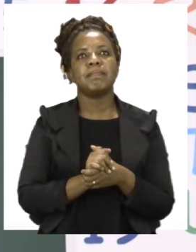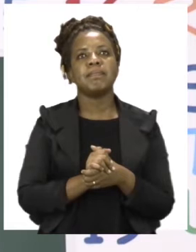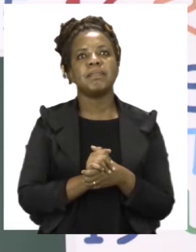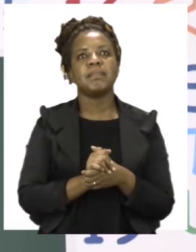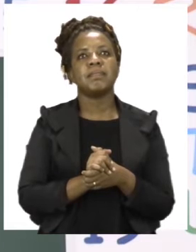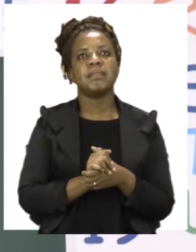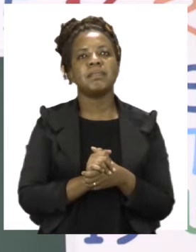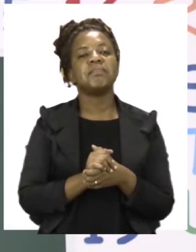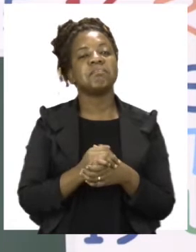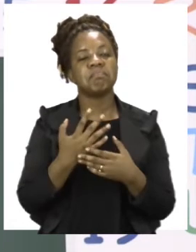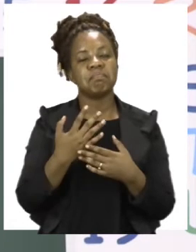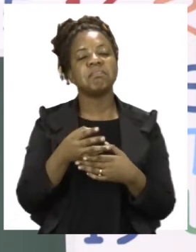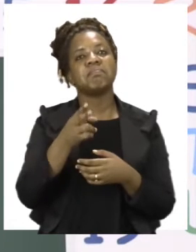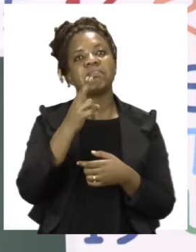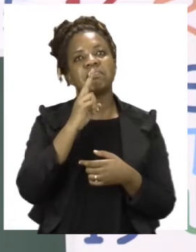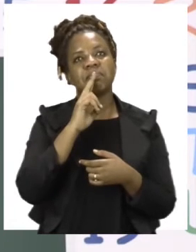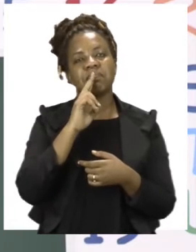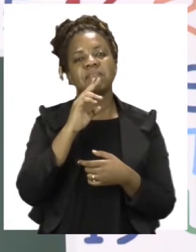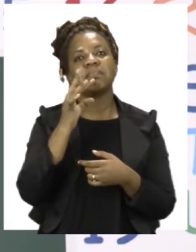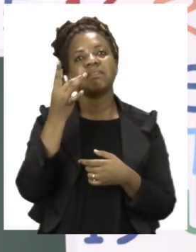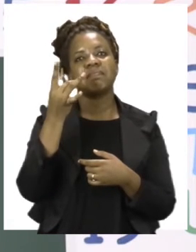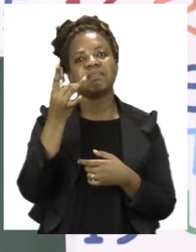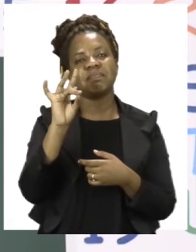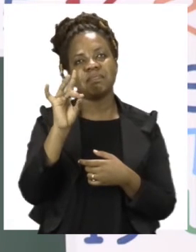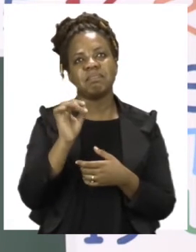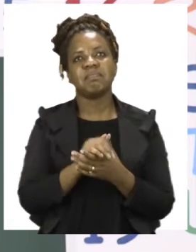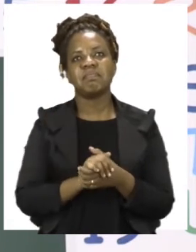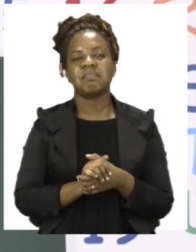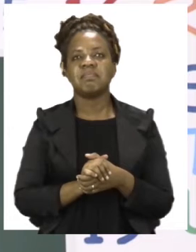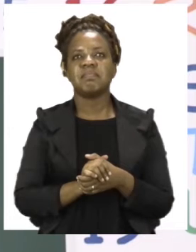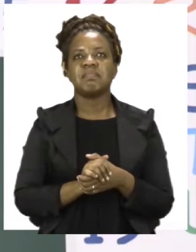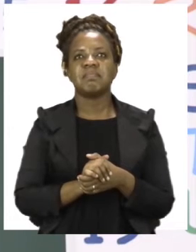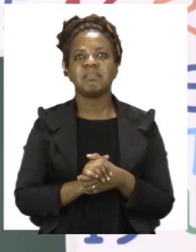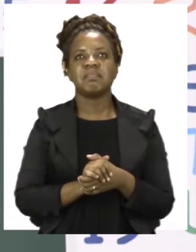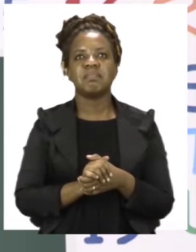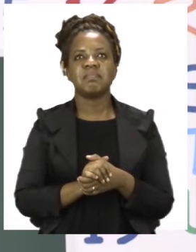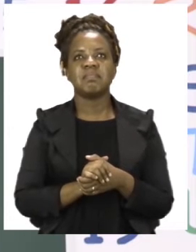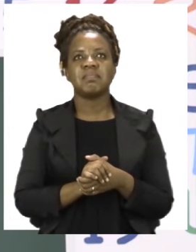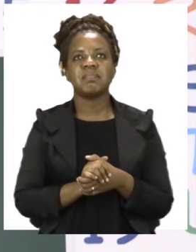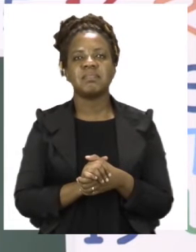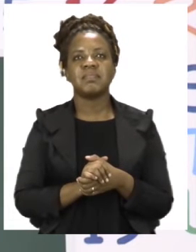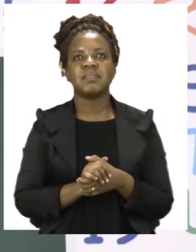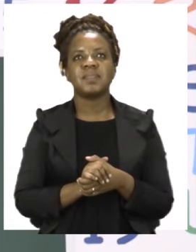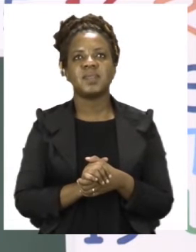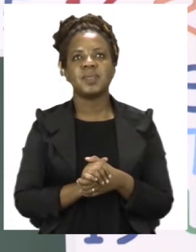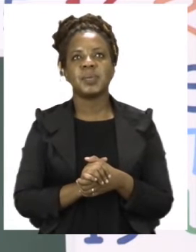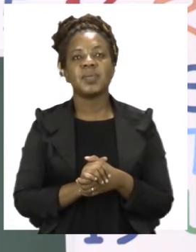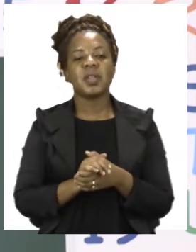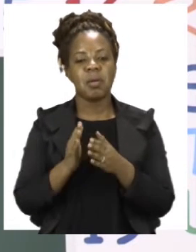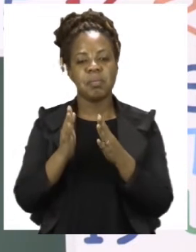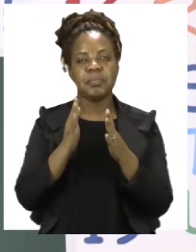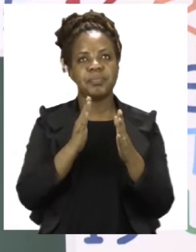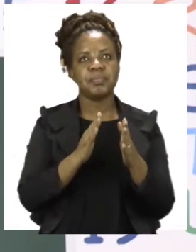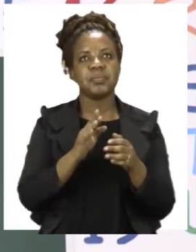is 8. Good job, everyone. Now we move on to Mr. Tens.